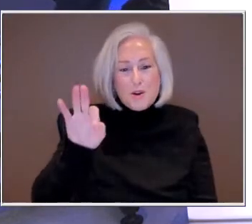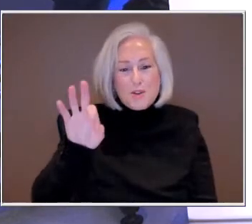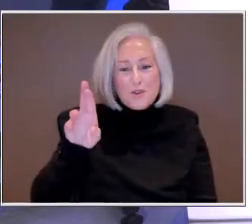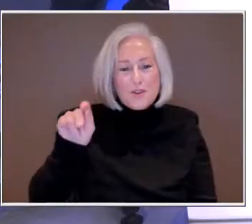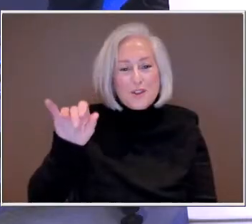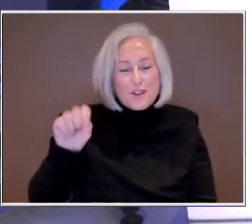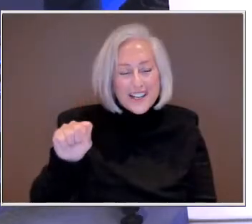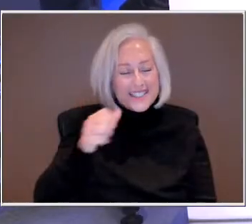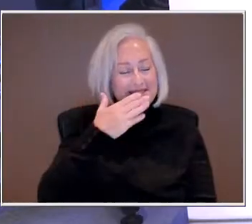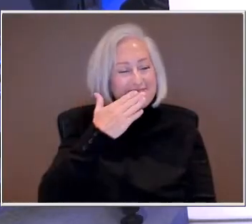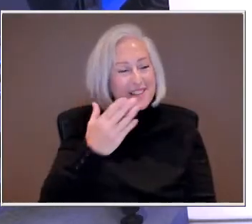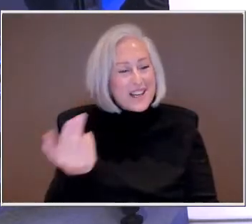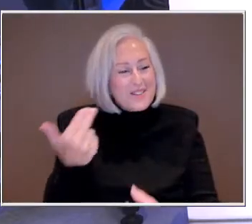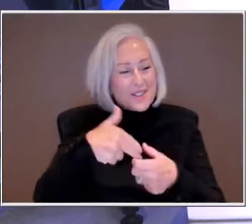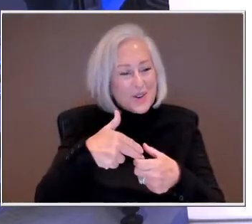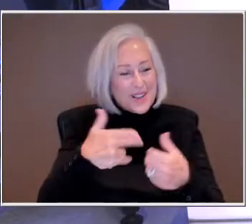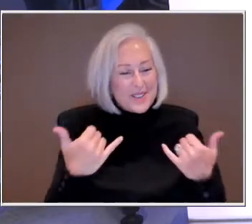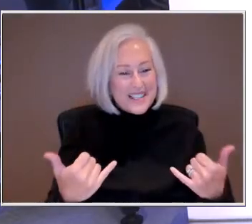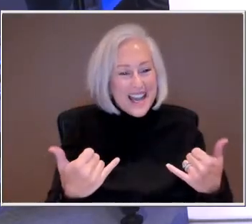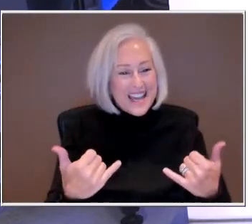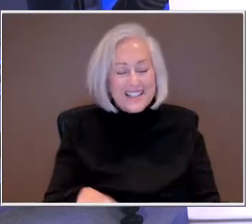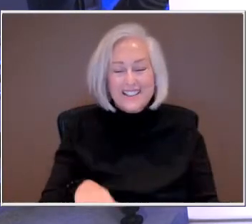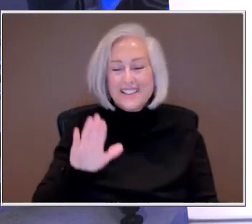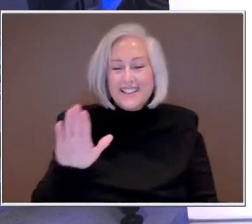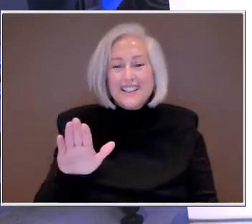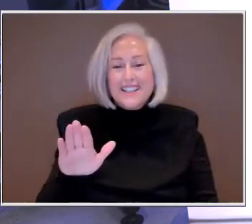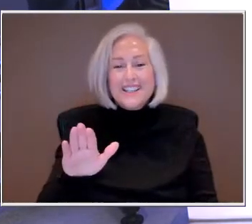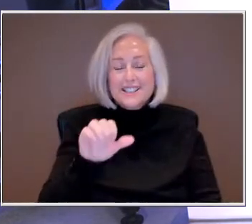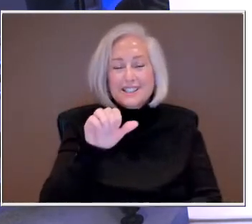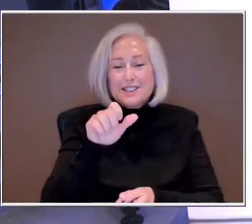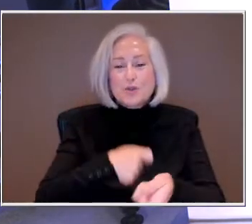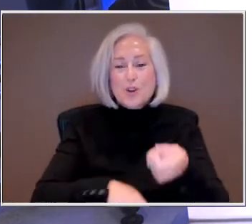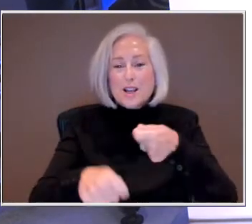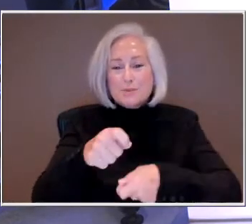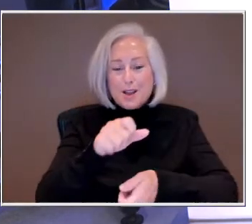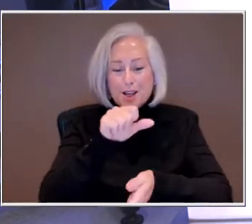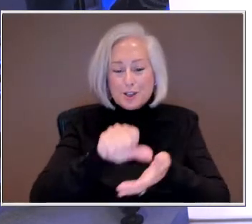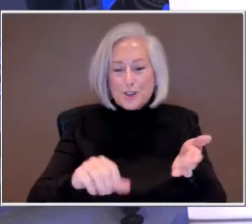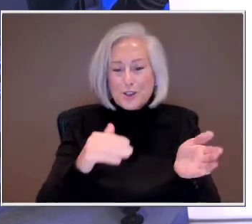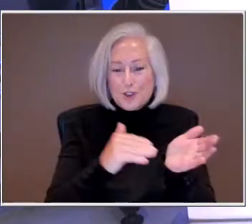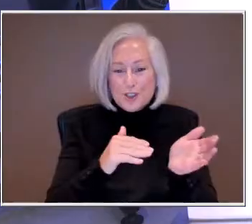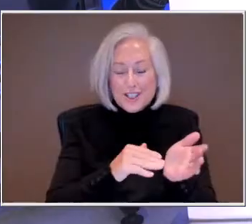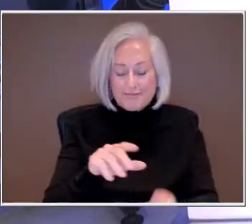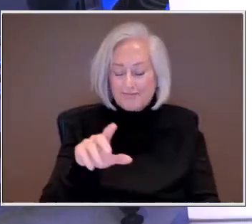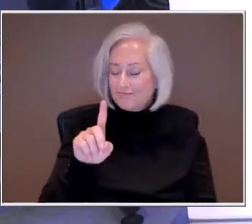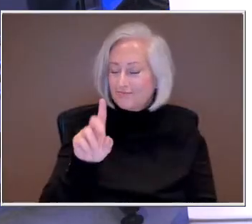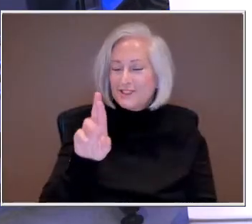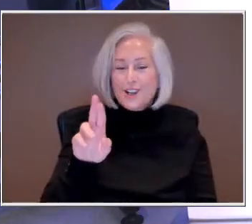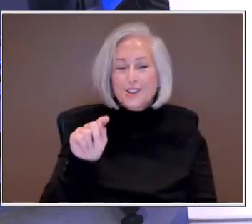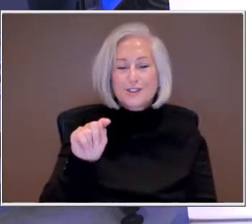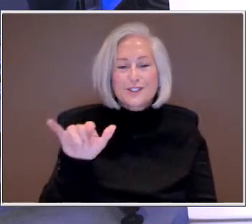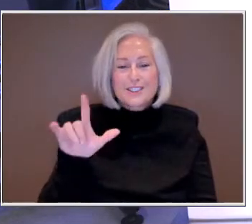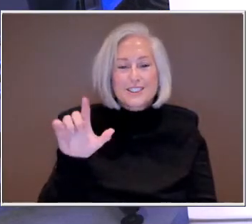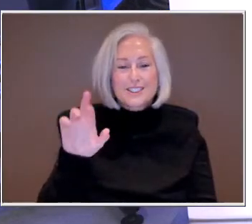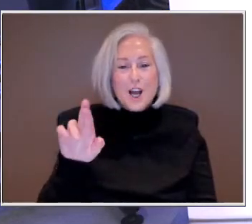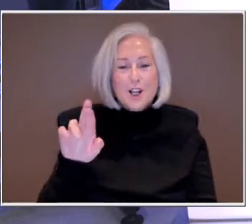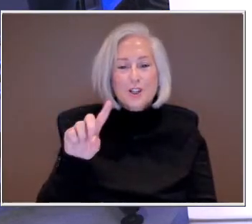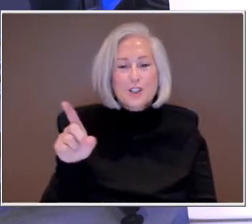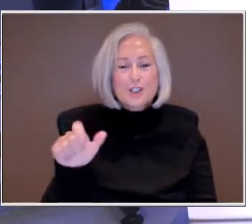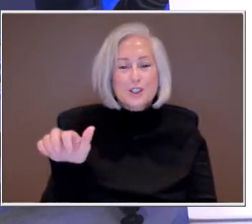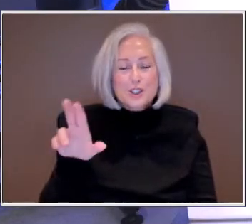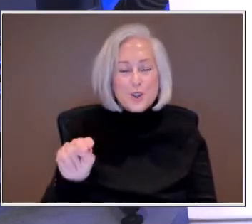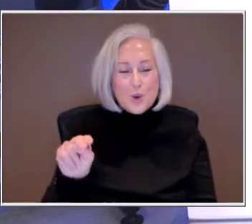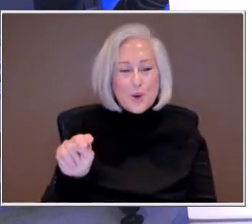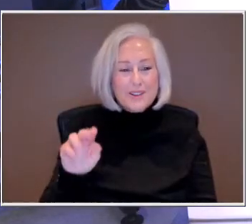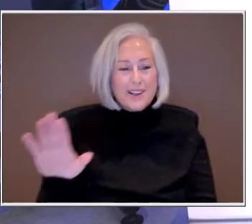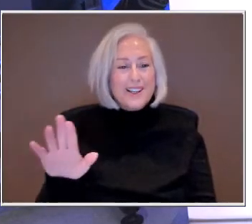you could make it. We also have his transplant surgeon, Dr. Tyler Zorn. Thank you for being here. And Robert's transplant nurse